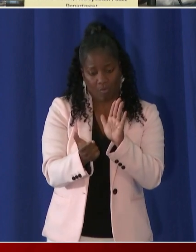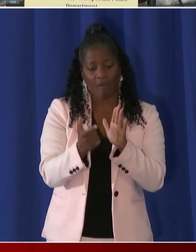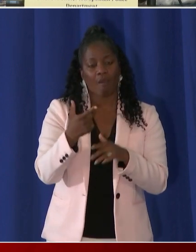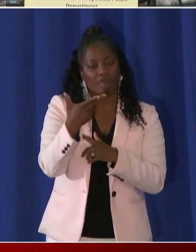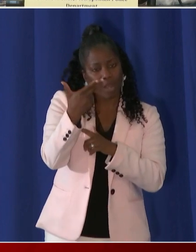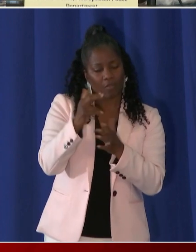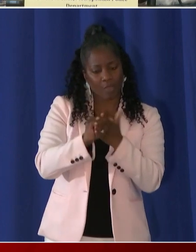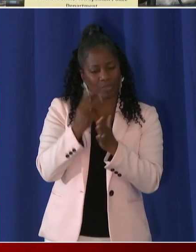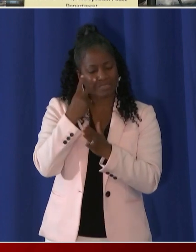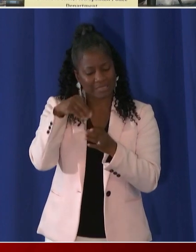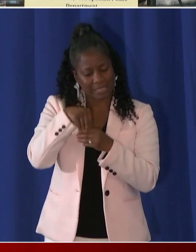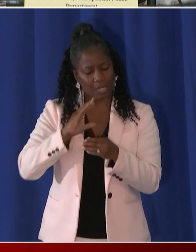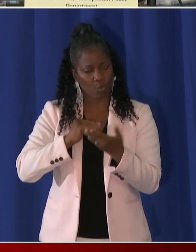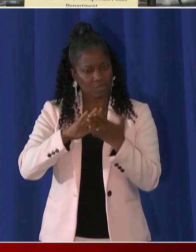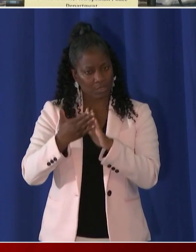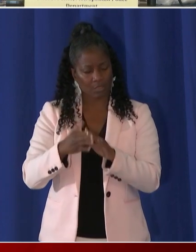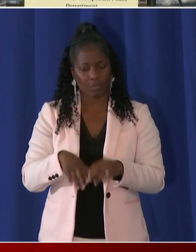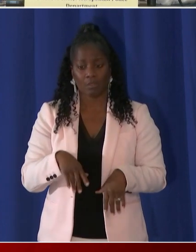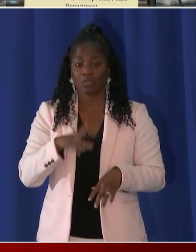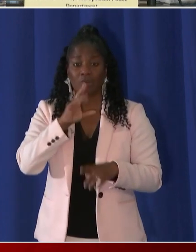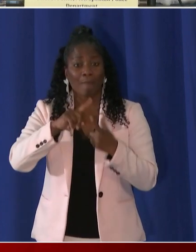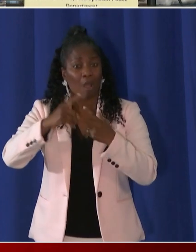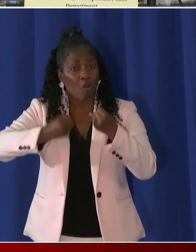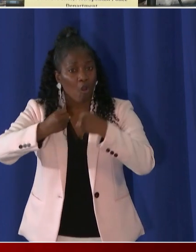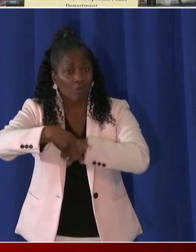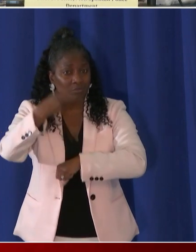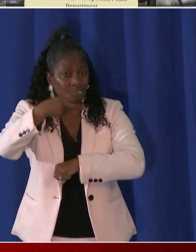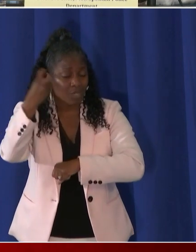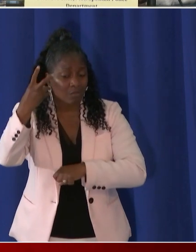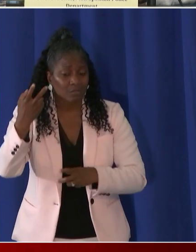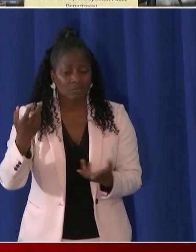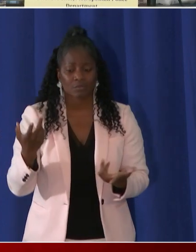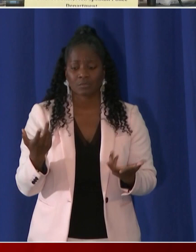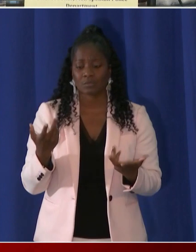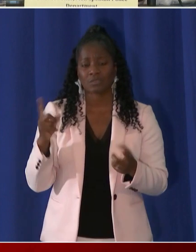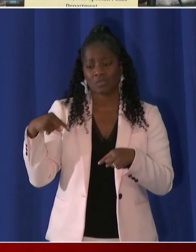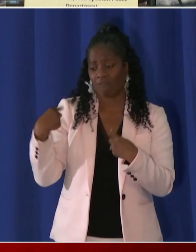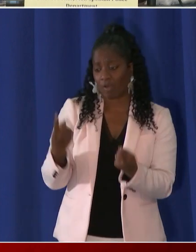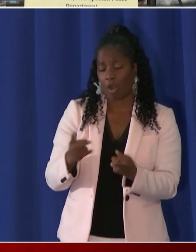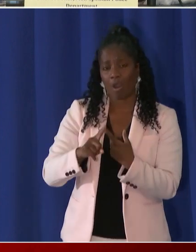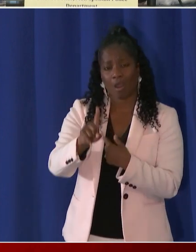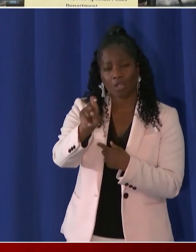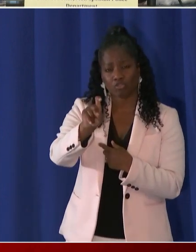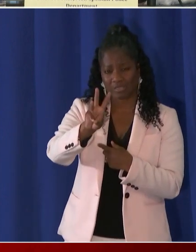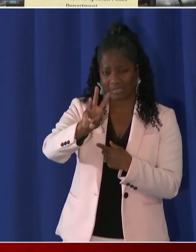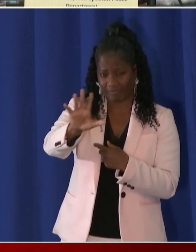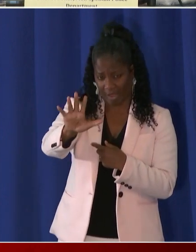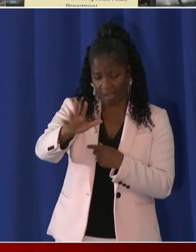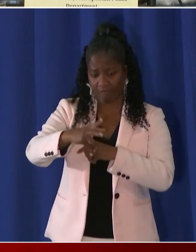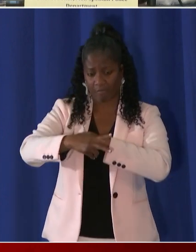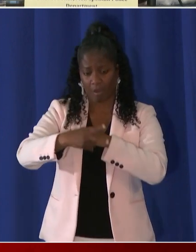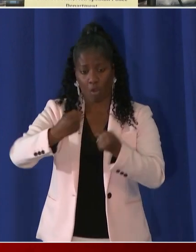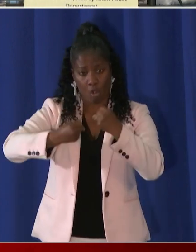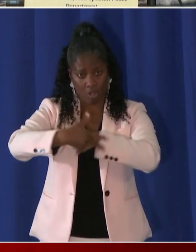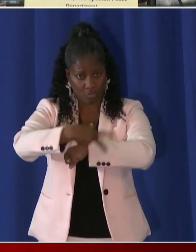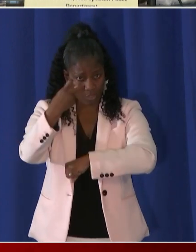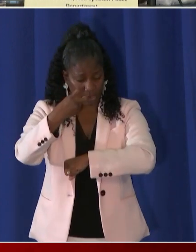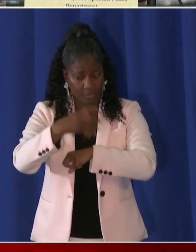city. When you talk about carjackings so far for the year, we've had 165